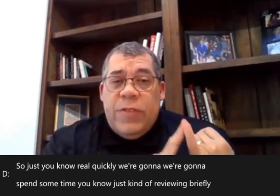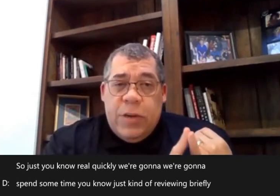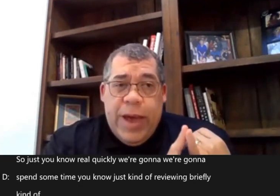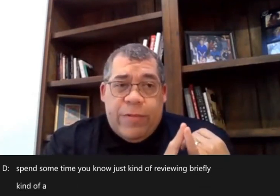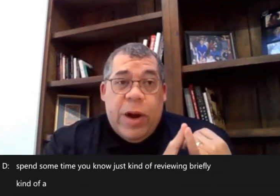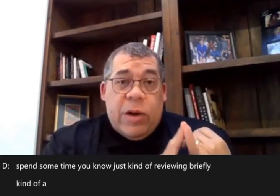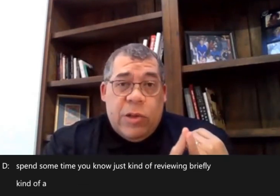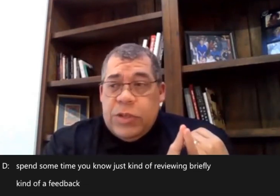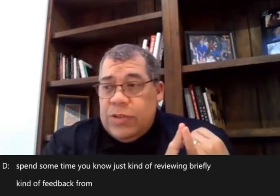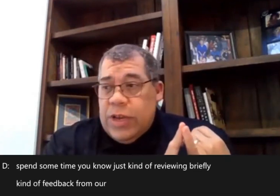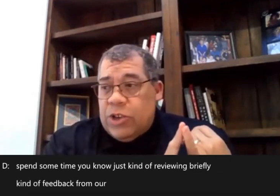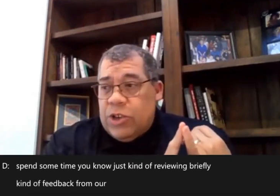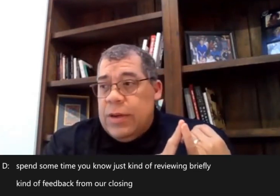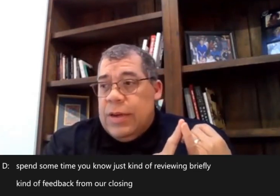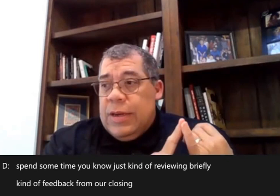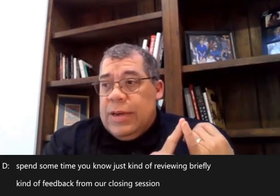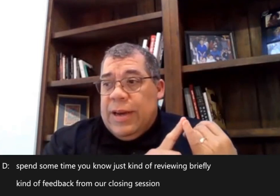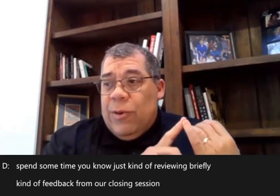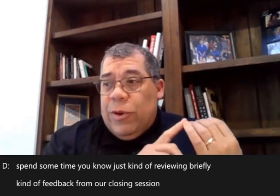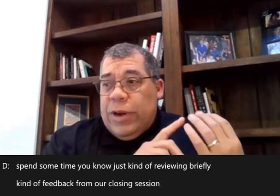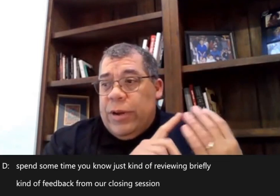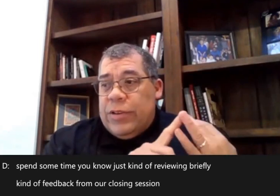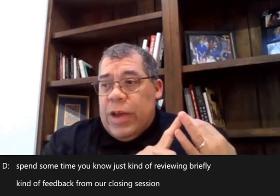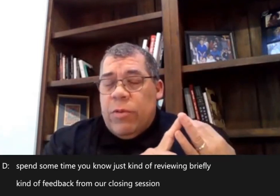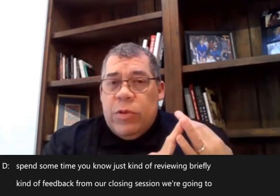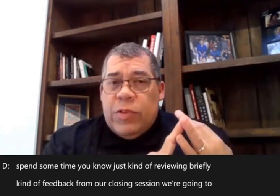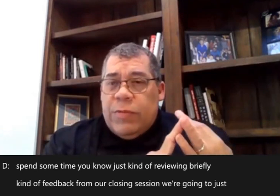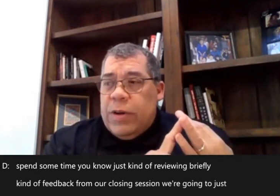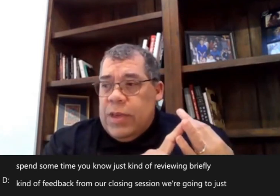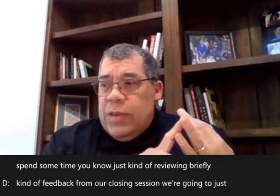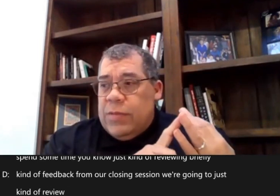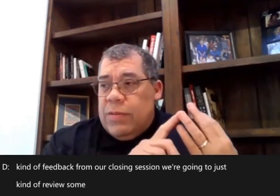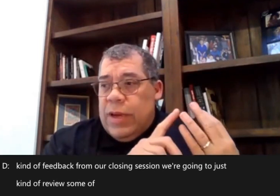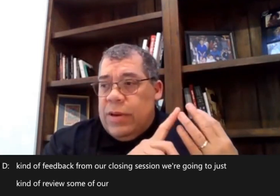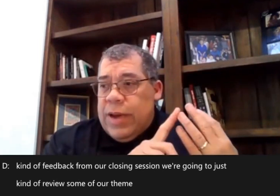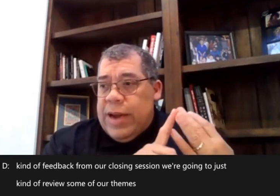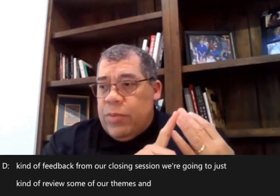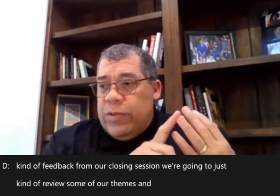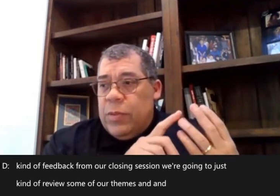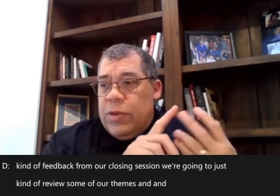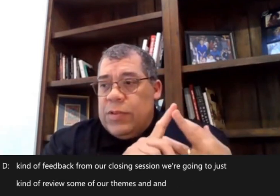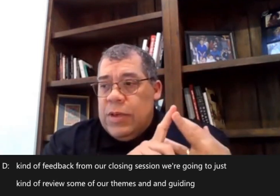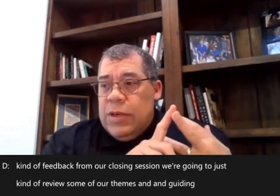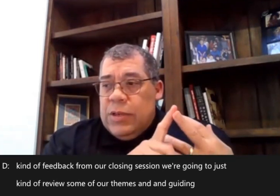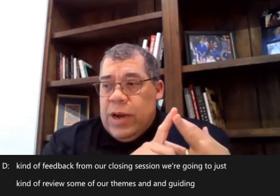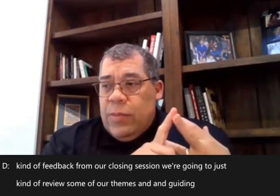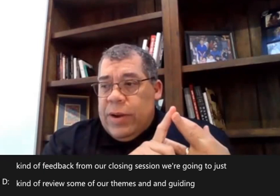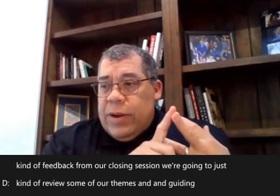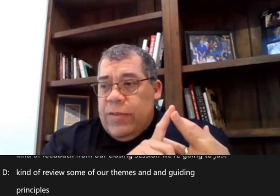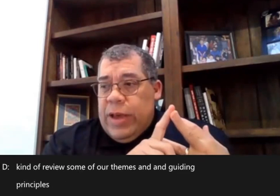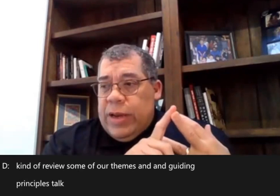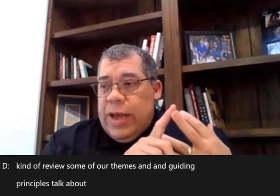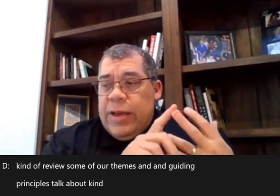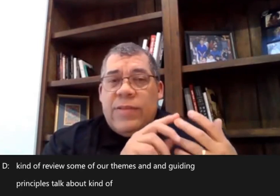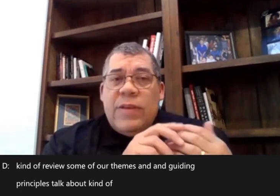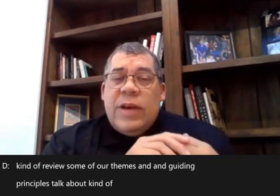of feedback from our closing session. We're gonna just kind of review some of our themes and guiding principles, talk about